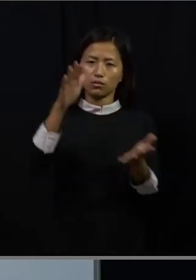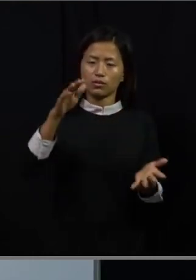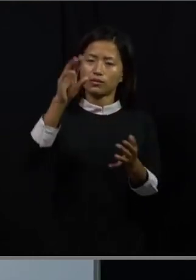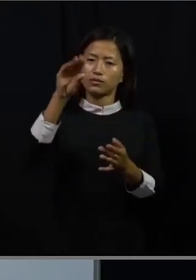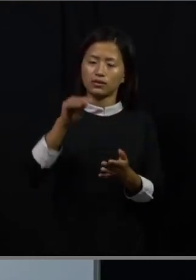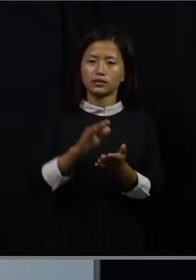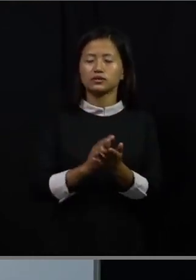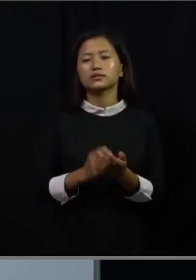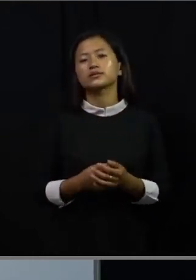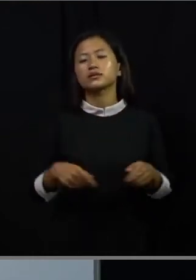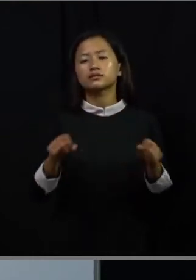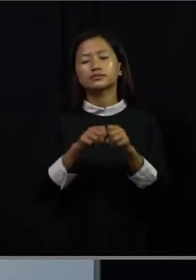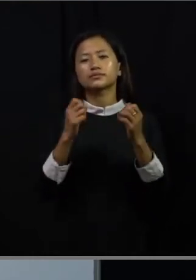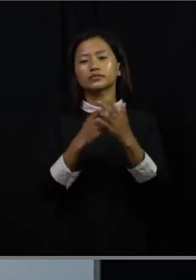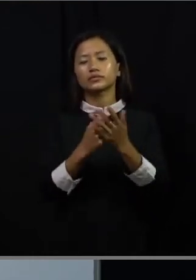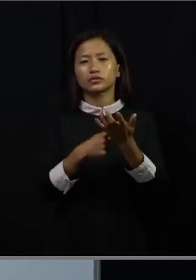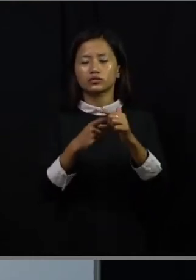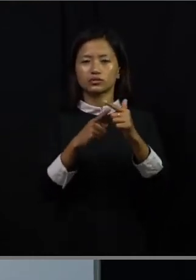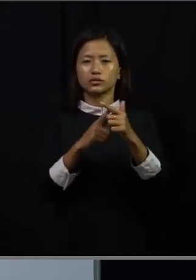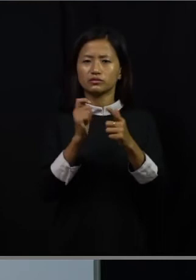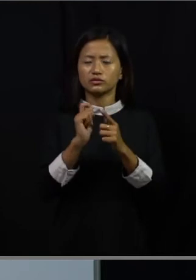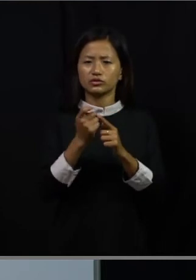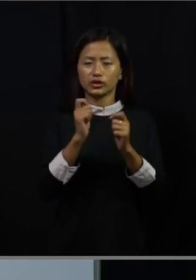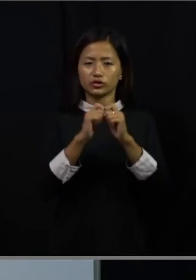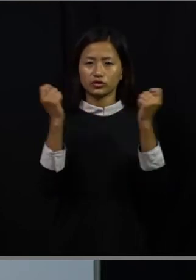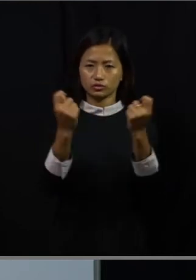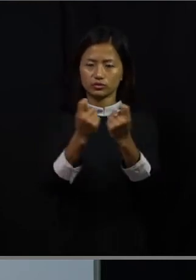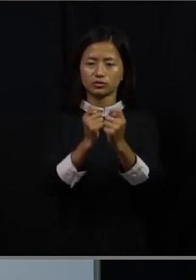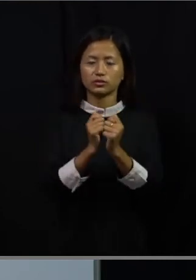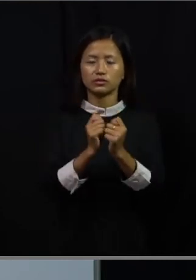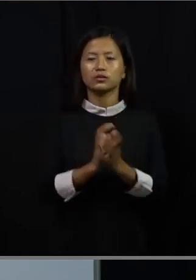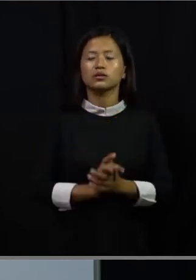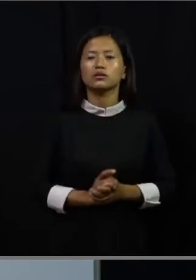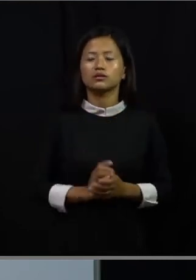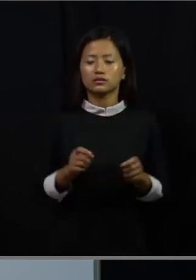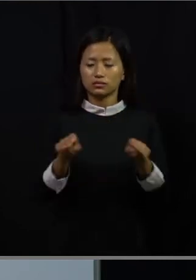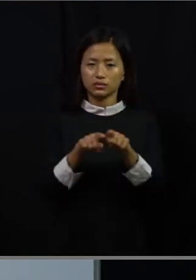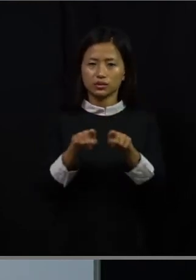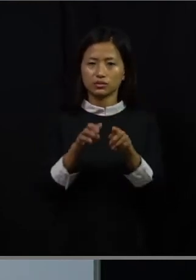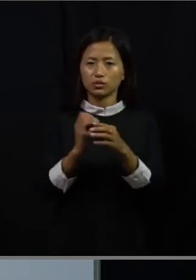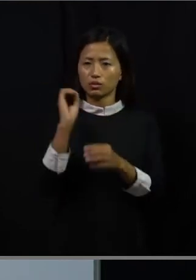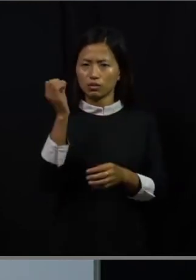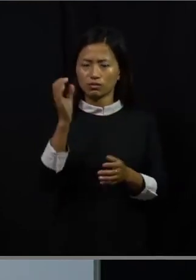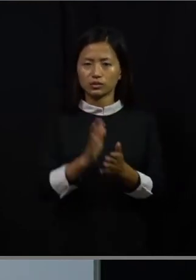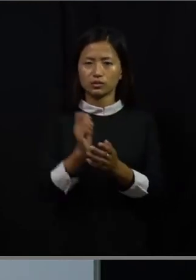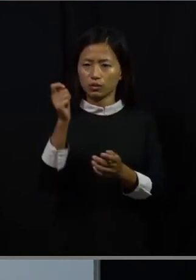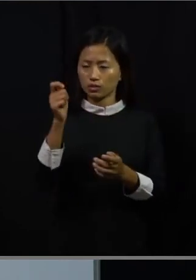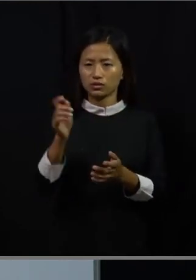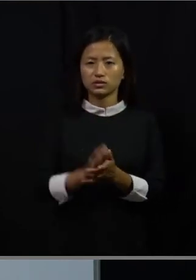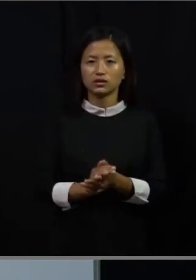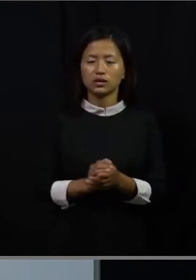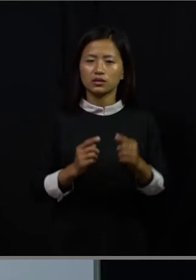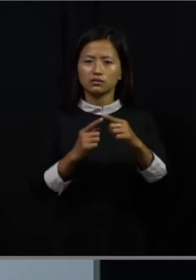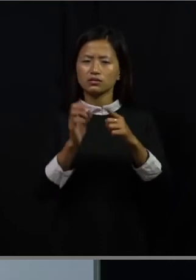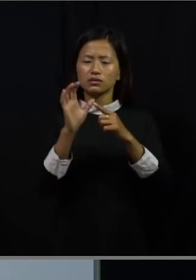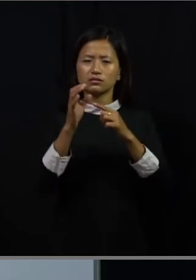the villages and all, okay. Almost all the people are engaged in the same occupation, or they have the common customs